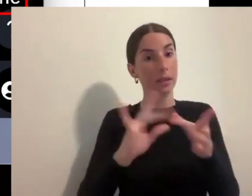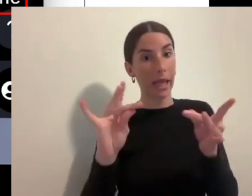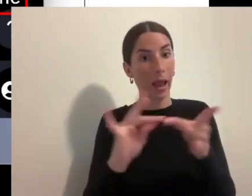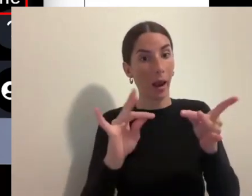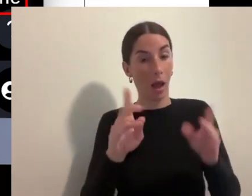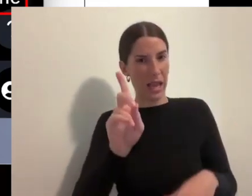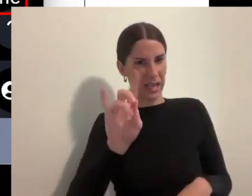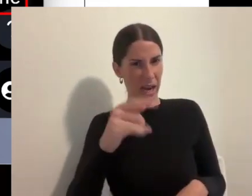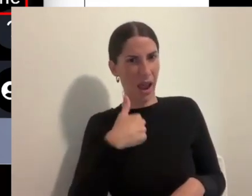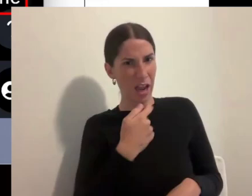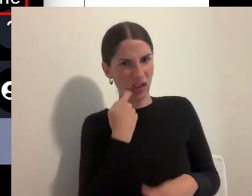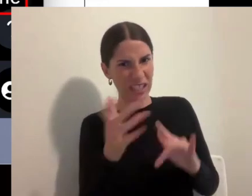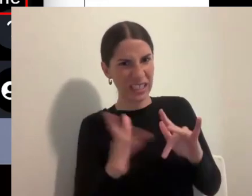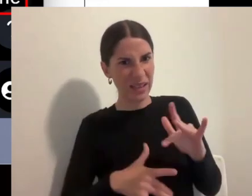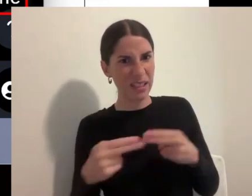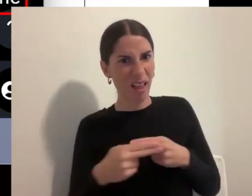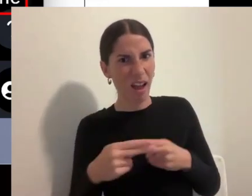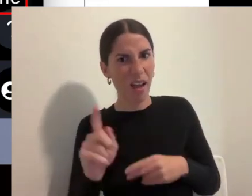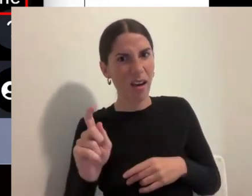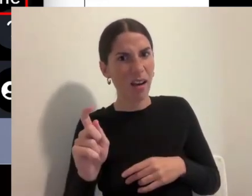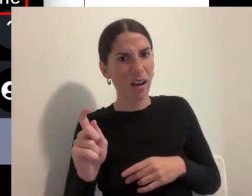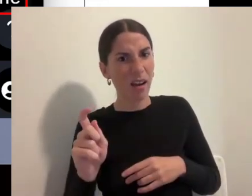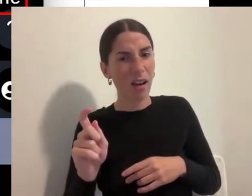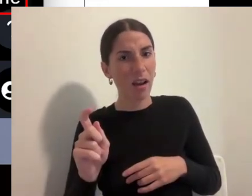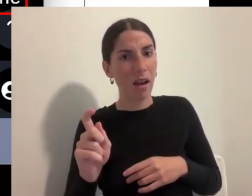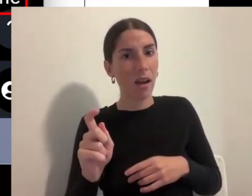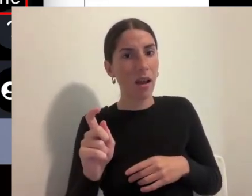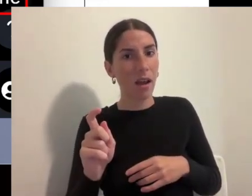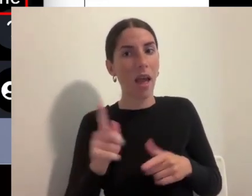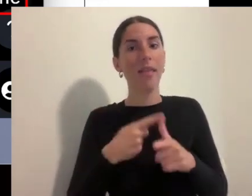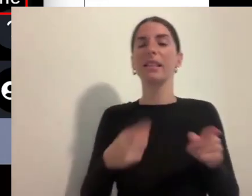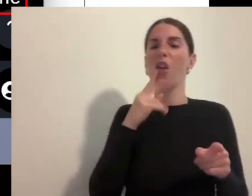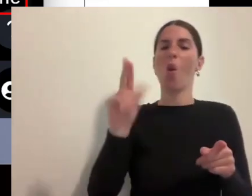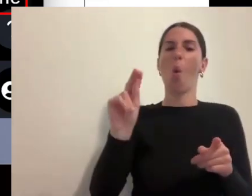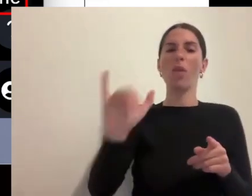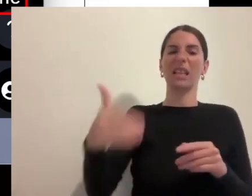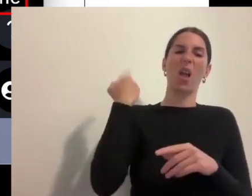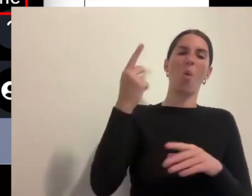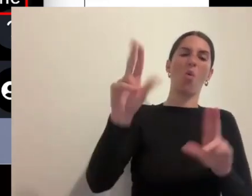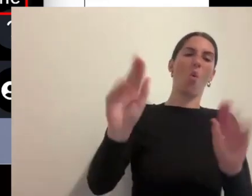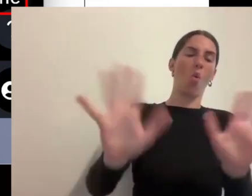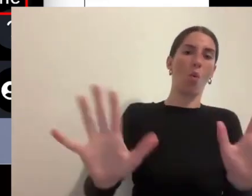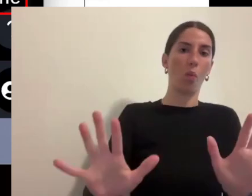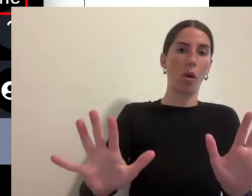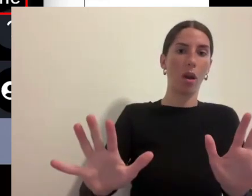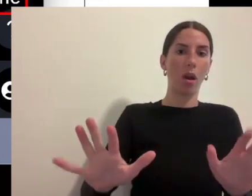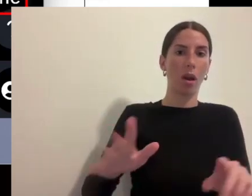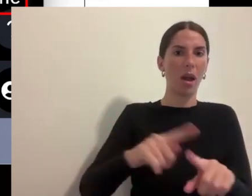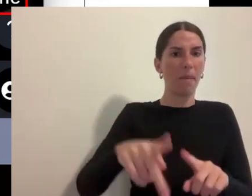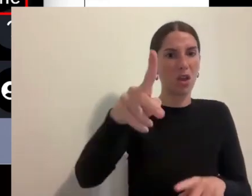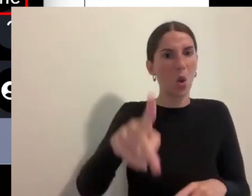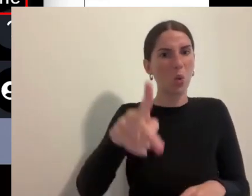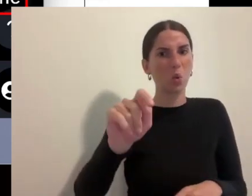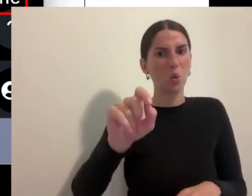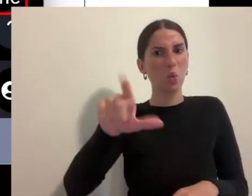"Did I just skip a slide?" That's what she said, right? And then she said, "No, that was the last one." But these two tools that I